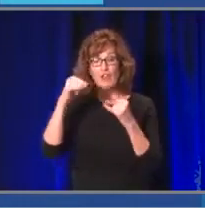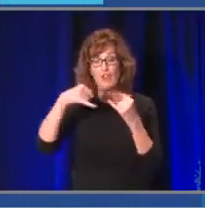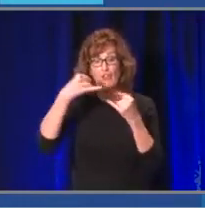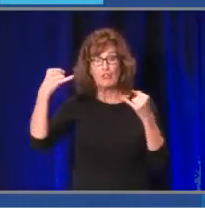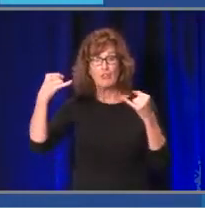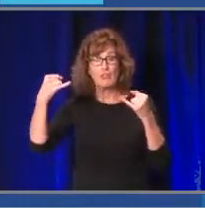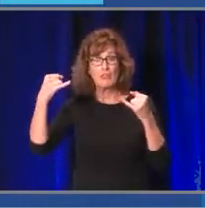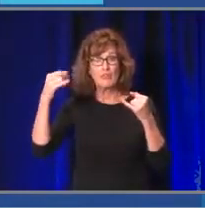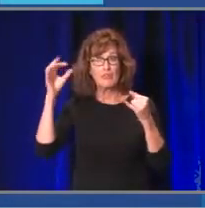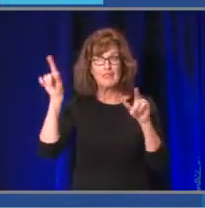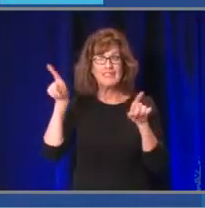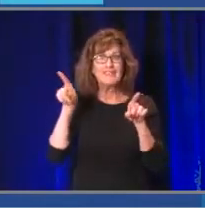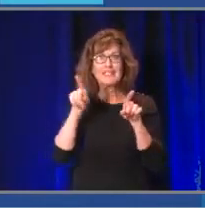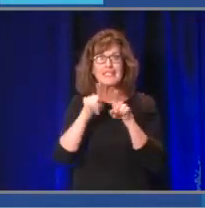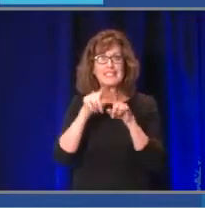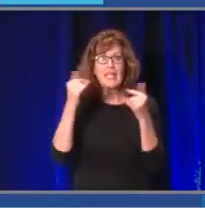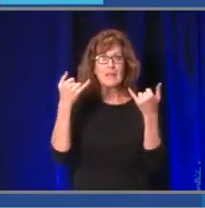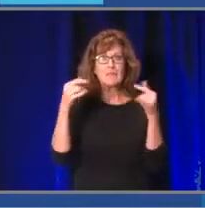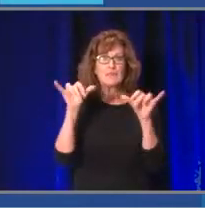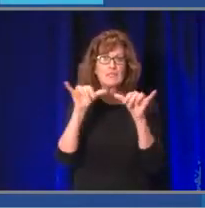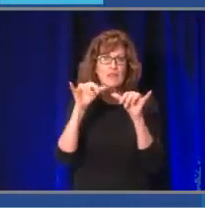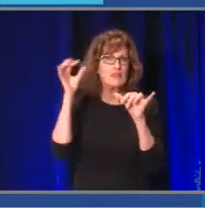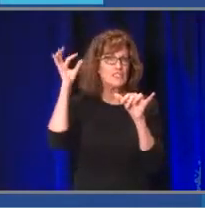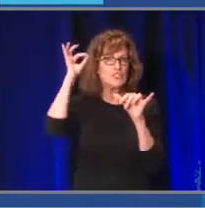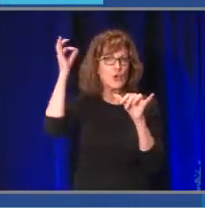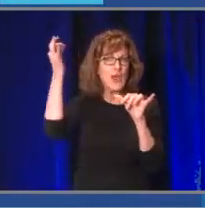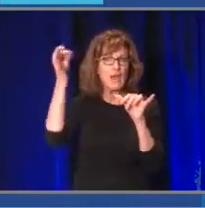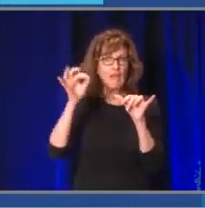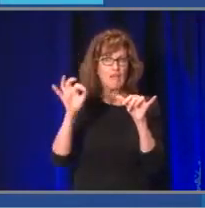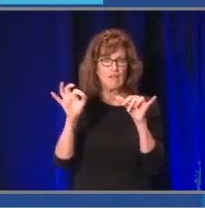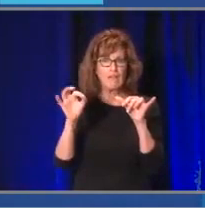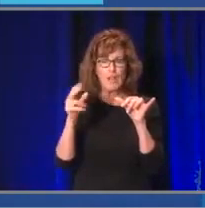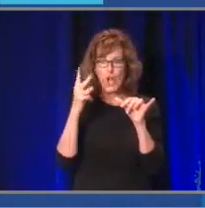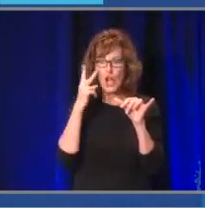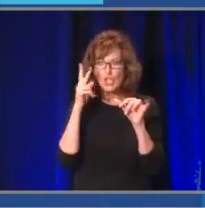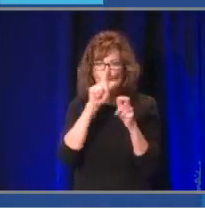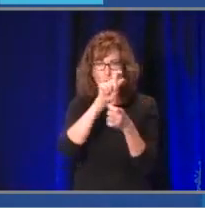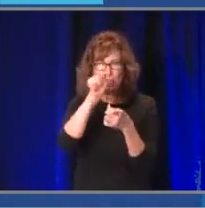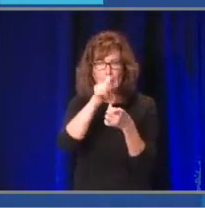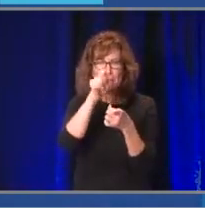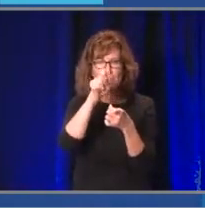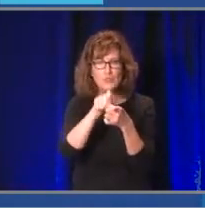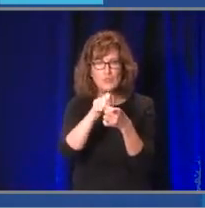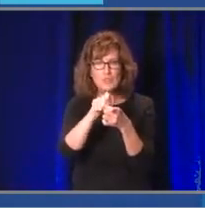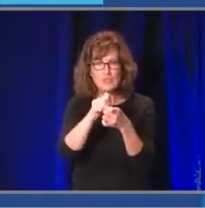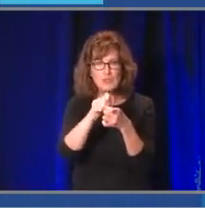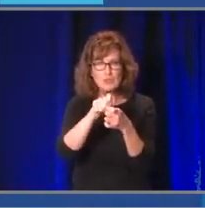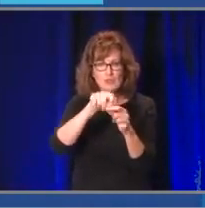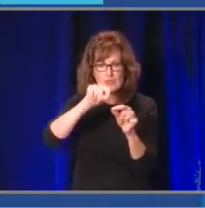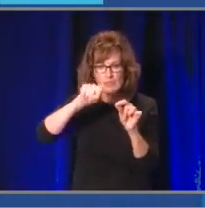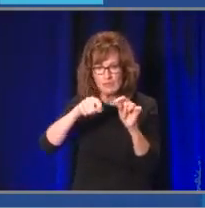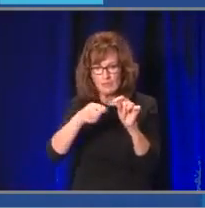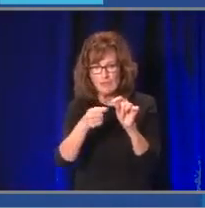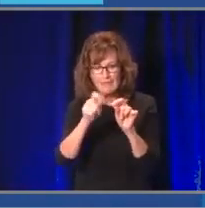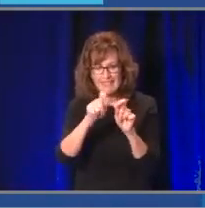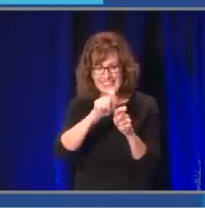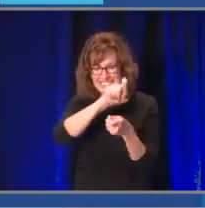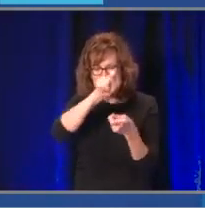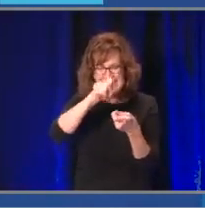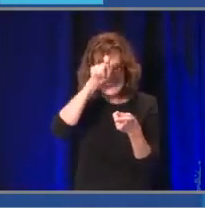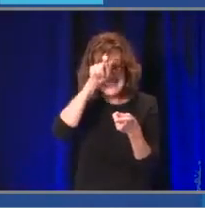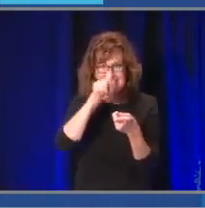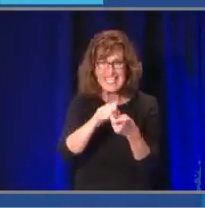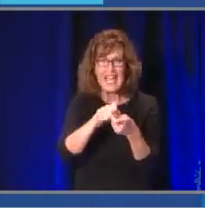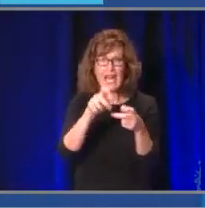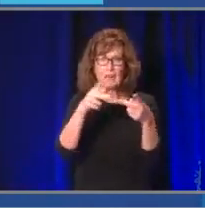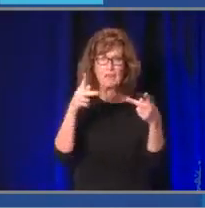literally the size of your hair. Look at the precision that we can use with this technology to place needle